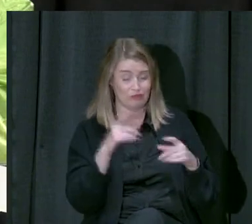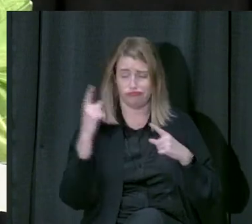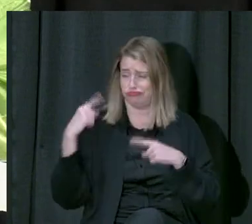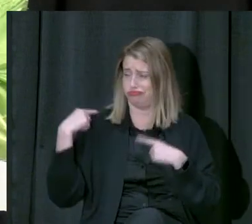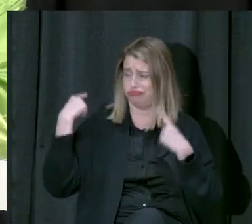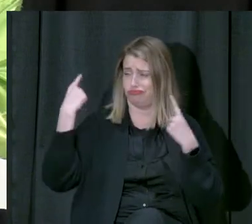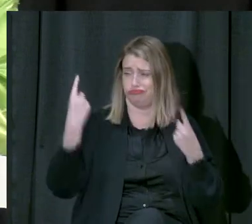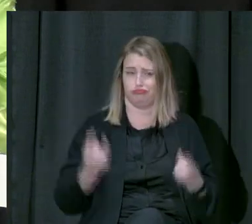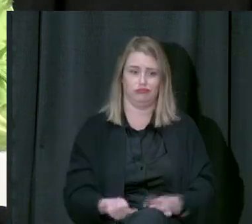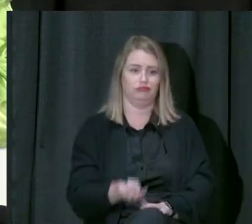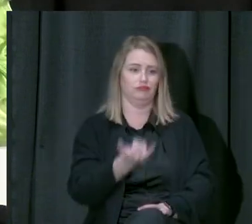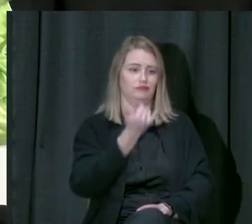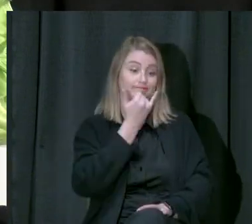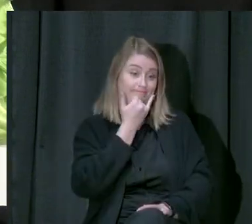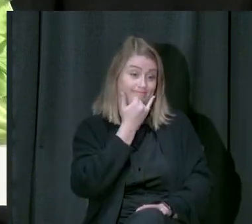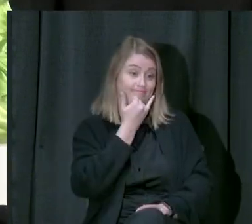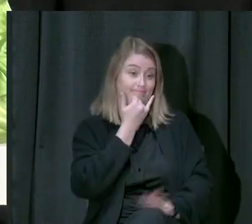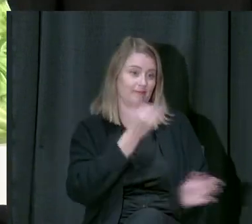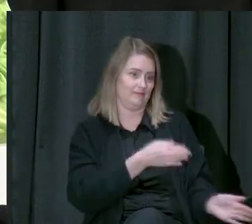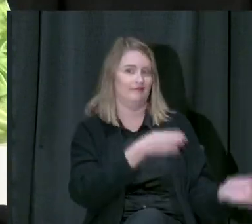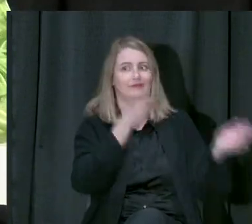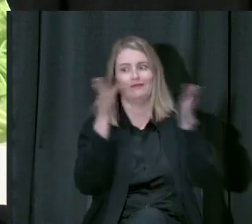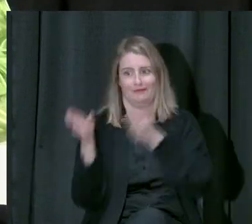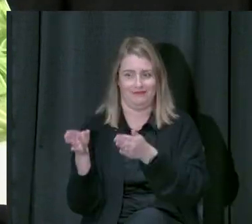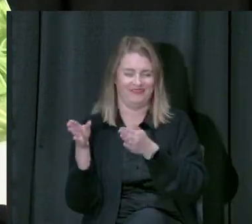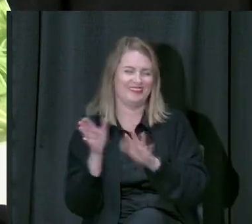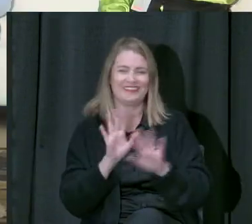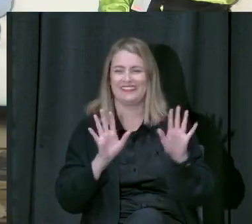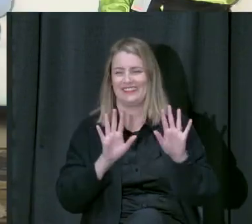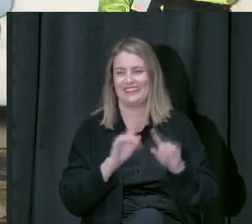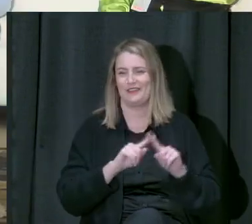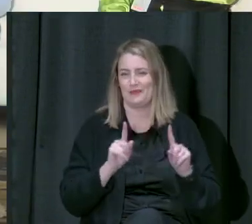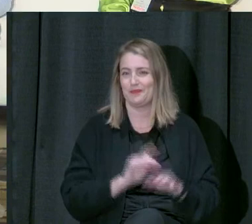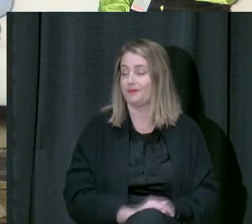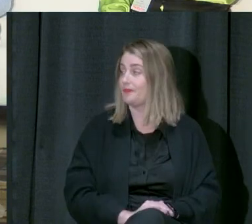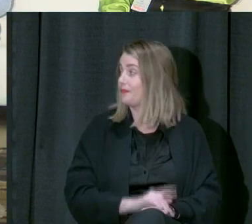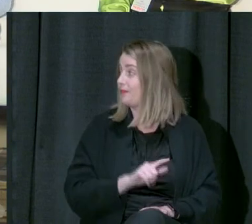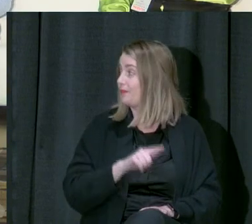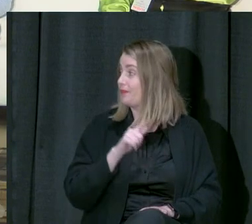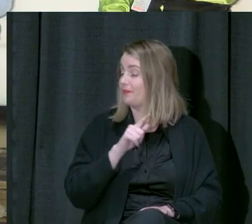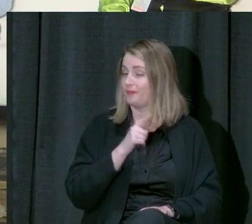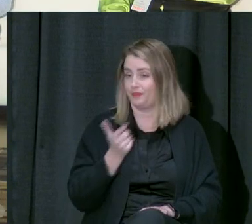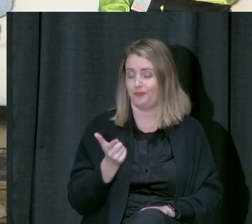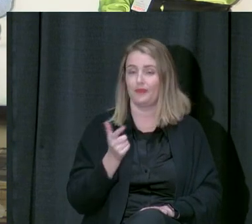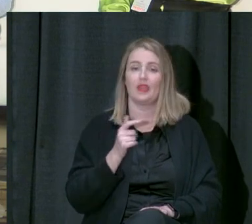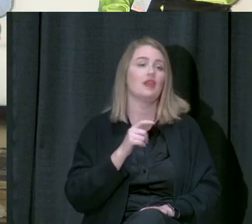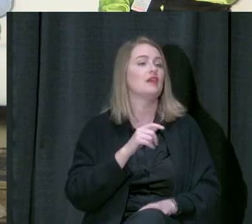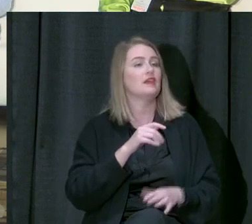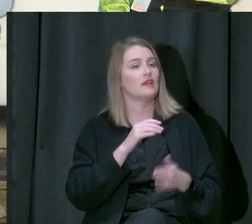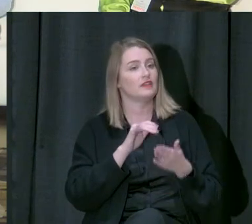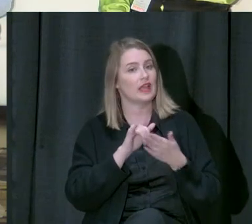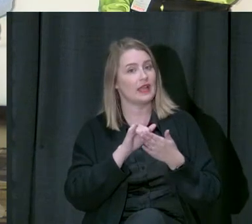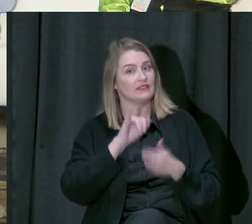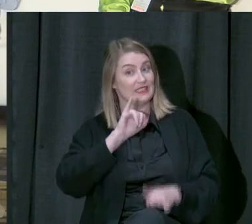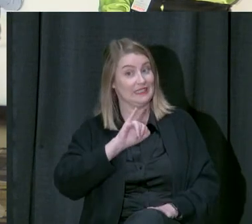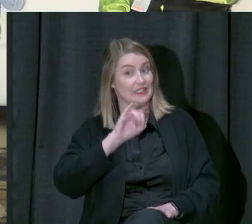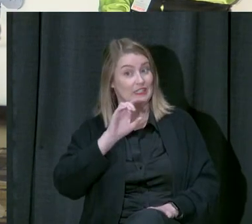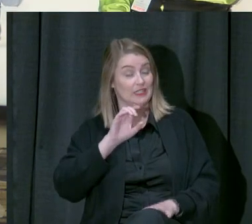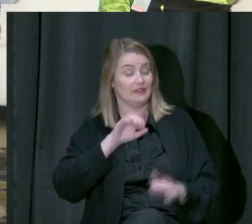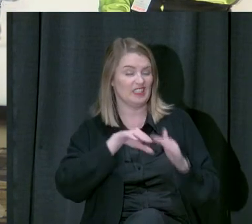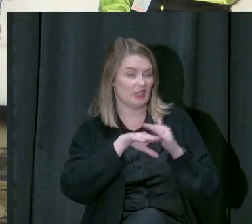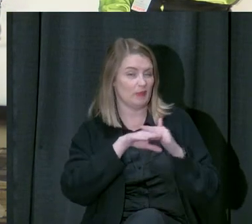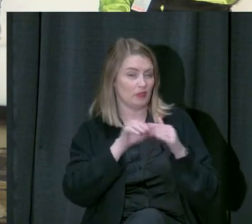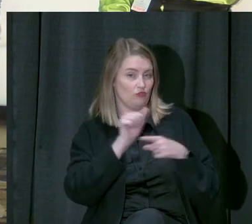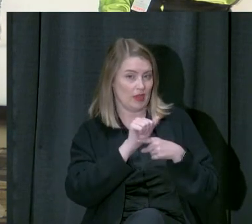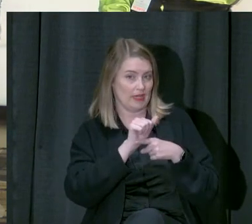have to do it all this way. It's funny, a large part of the InDesign accessibility training that I do, leads